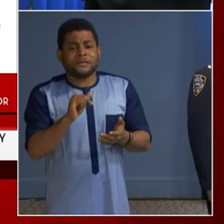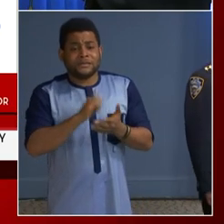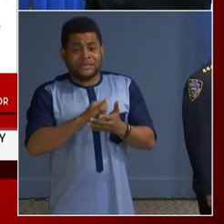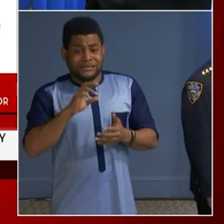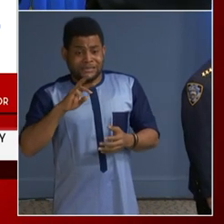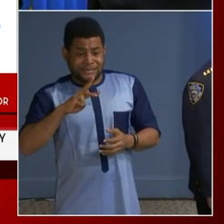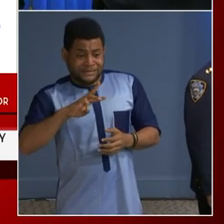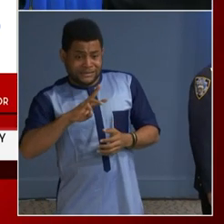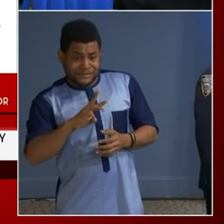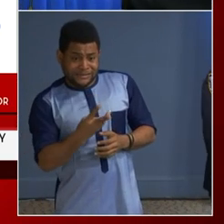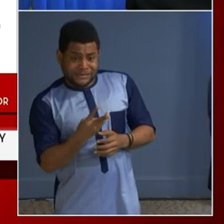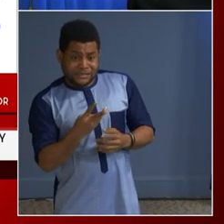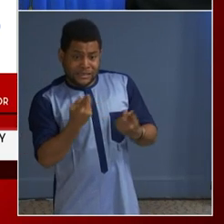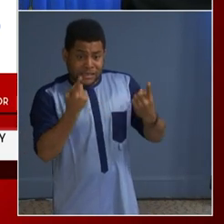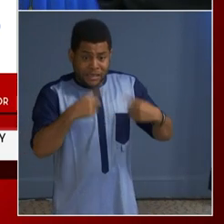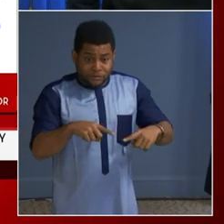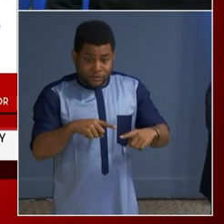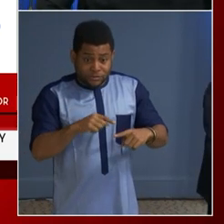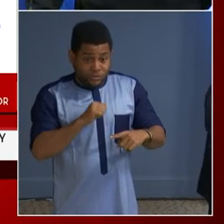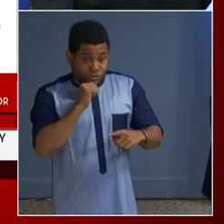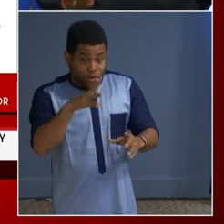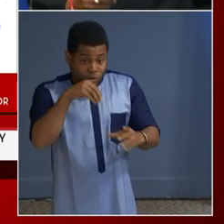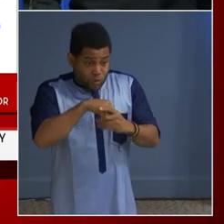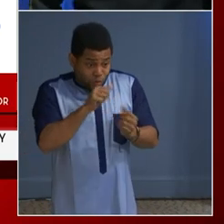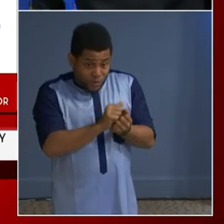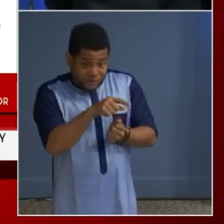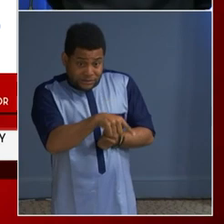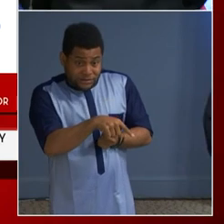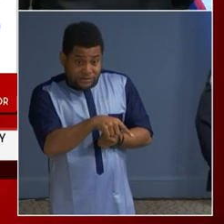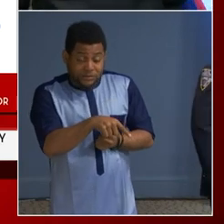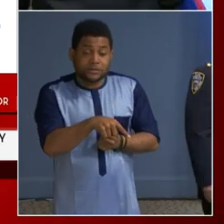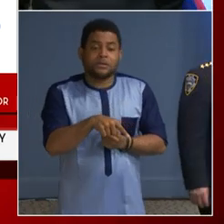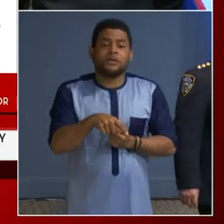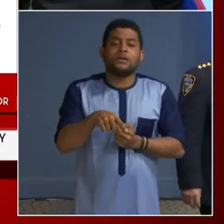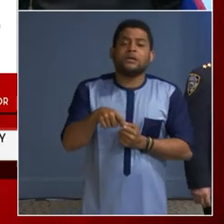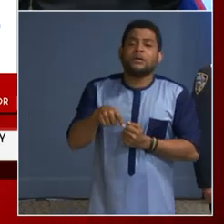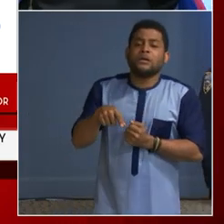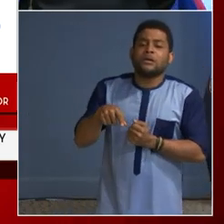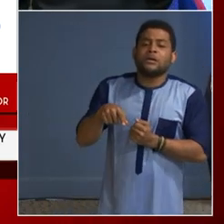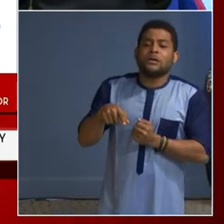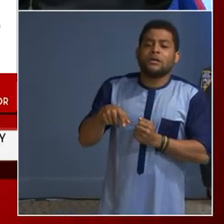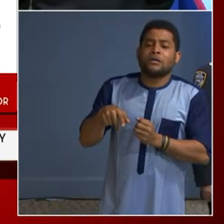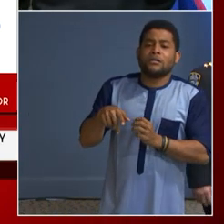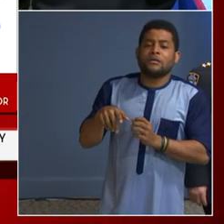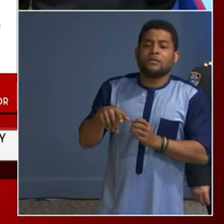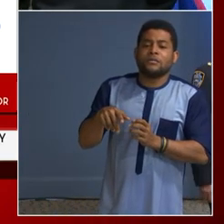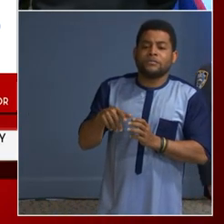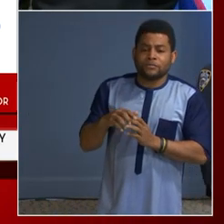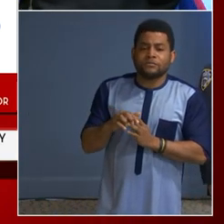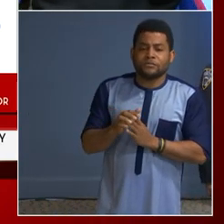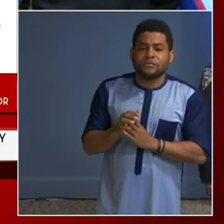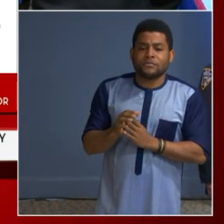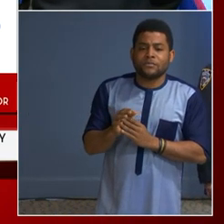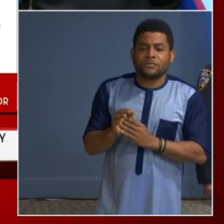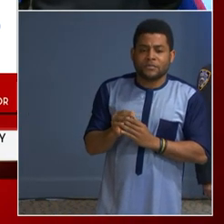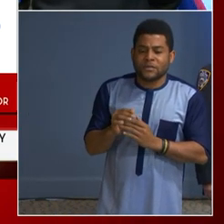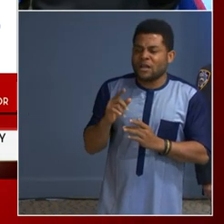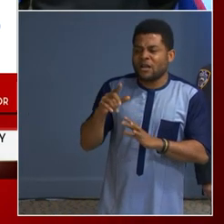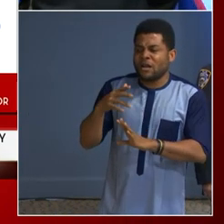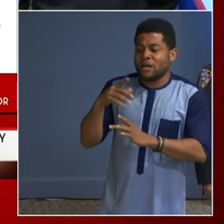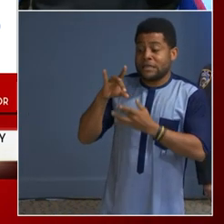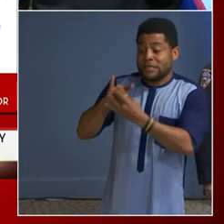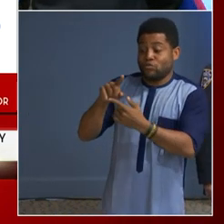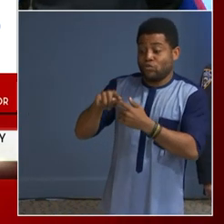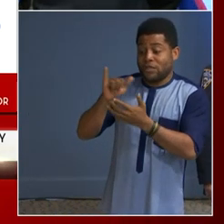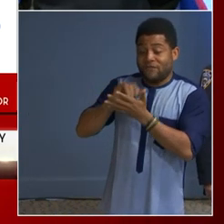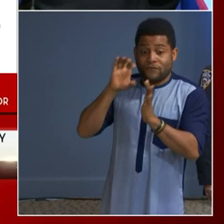City as potentially being connected? So with respect to the photo, we don't want to talk right now about where